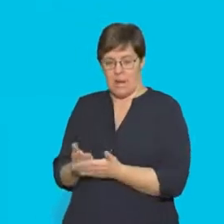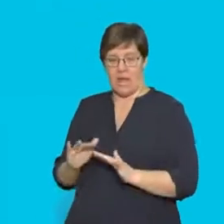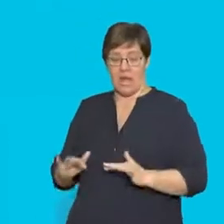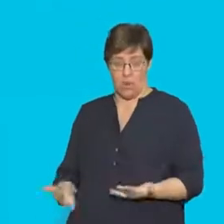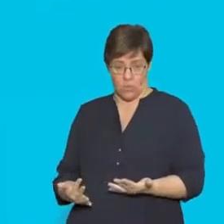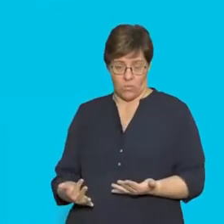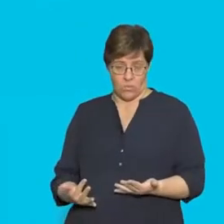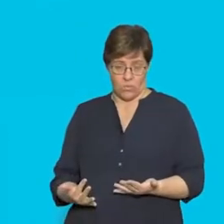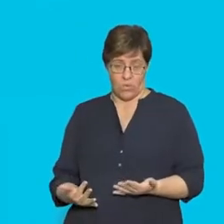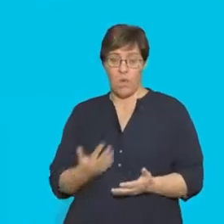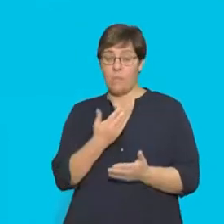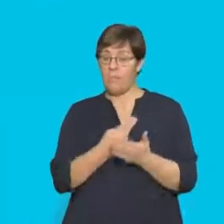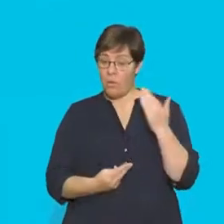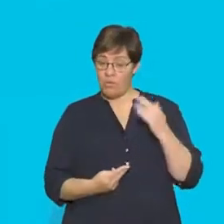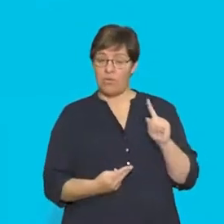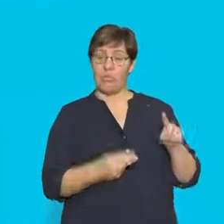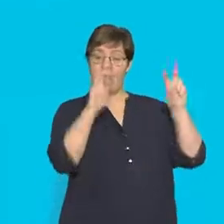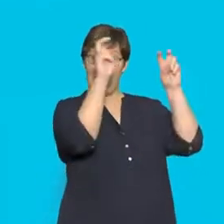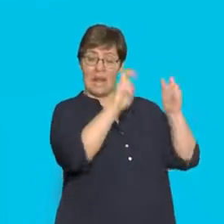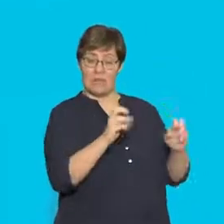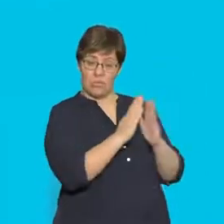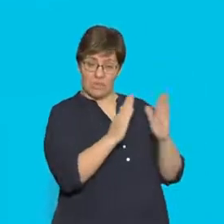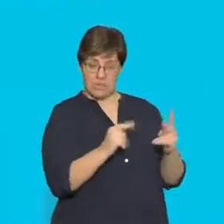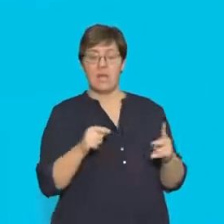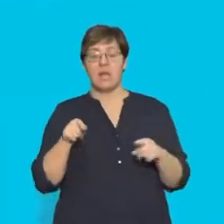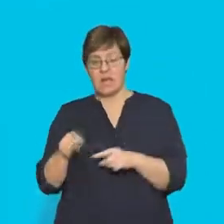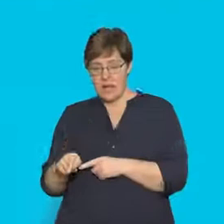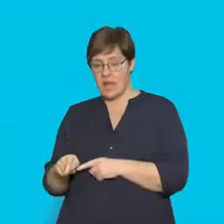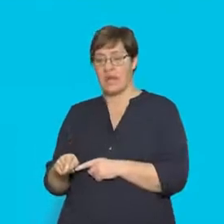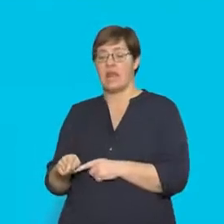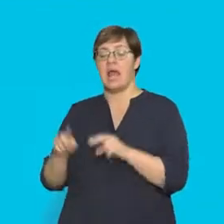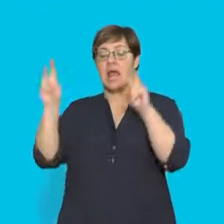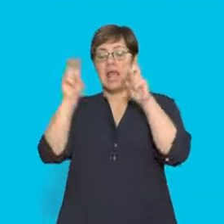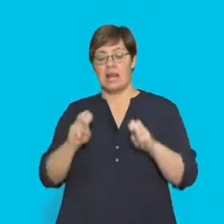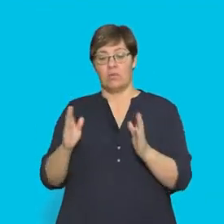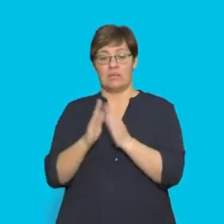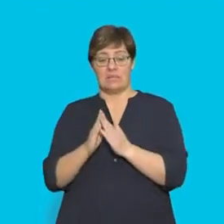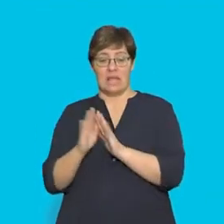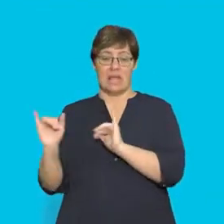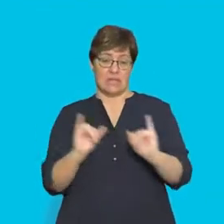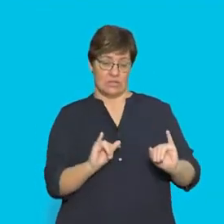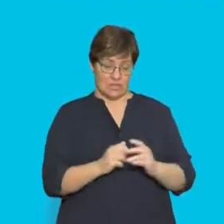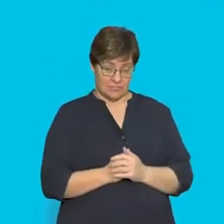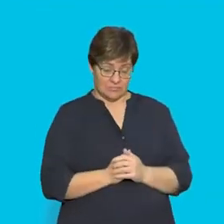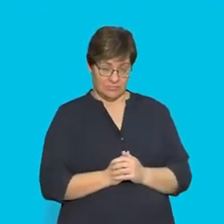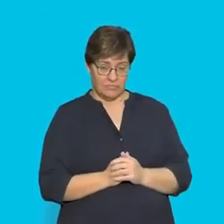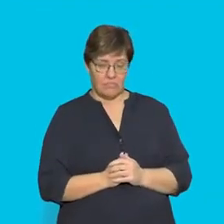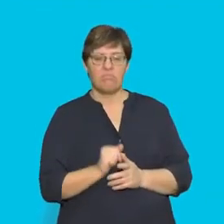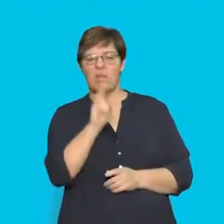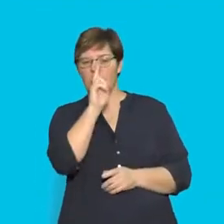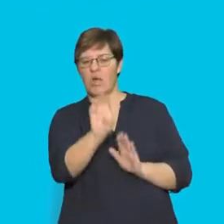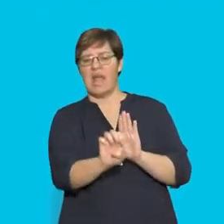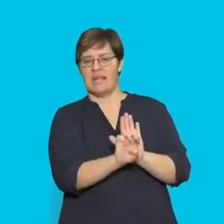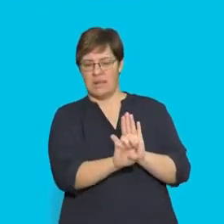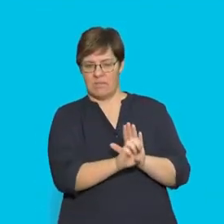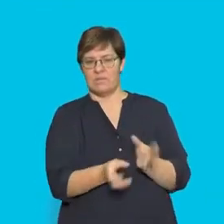both electromagnetism and electromagnetic induction. So let's go and have a look at some examples that